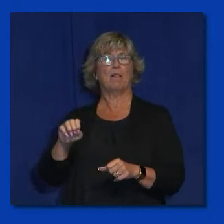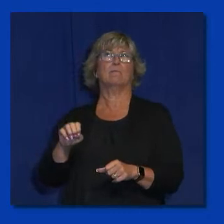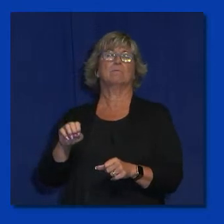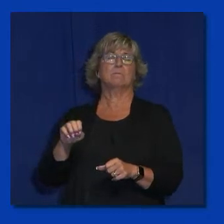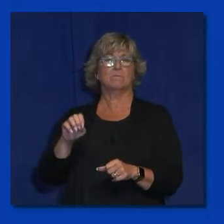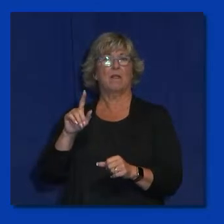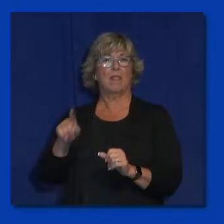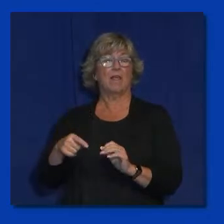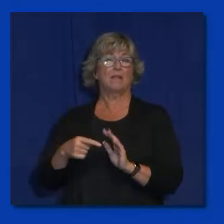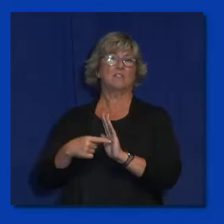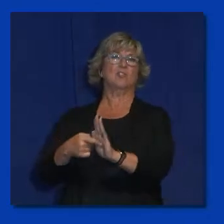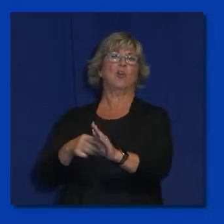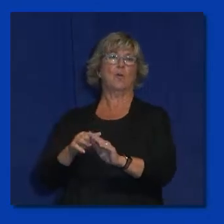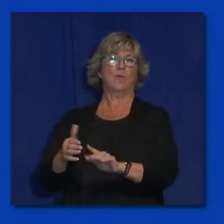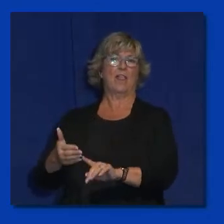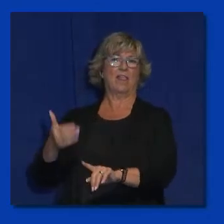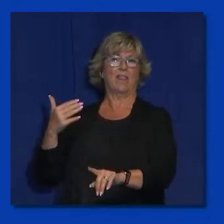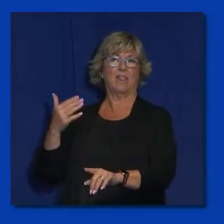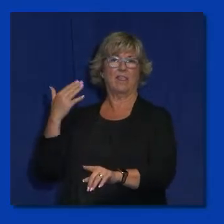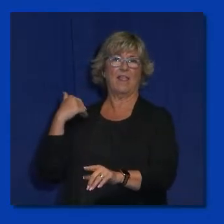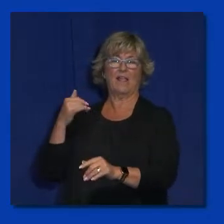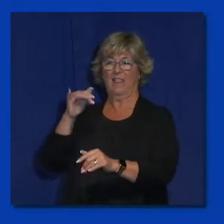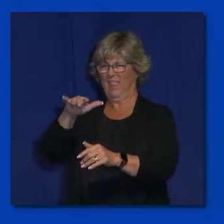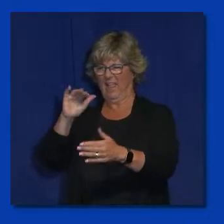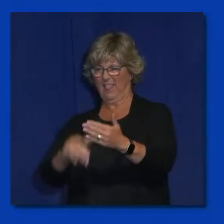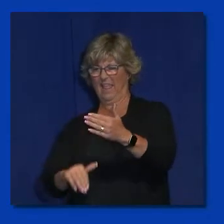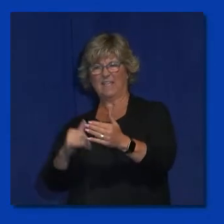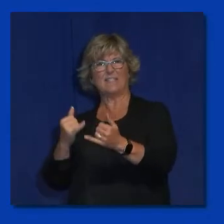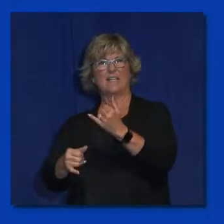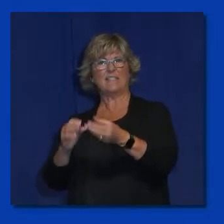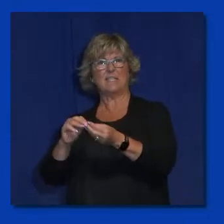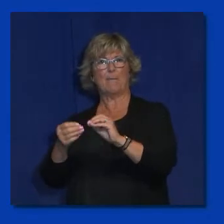that last number.